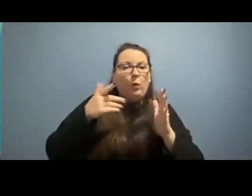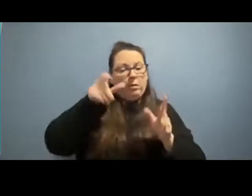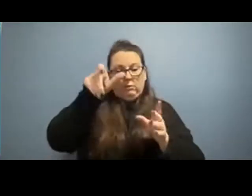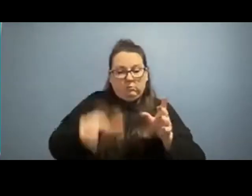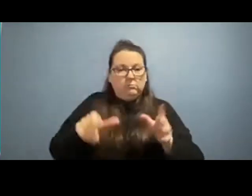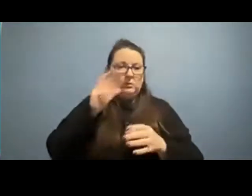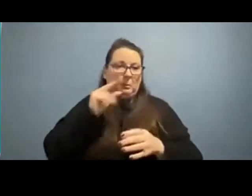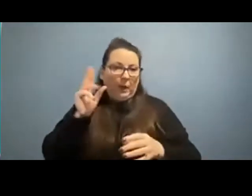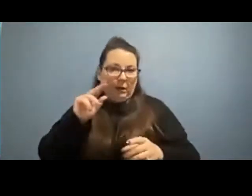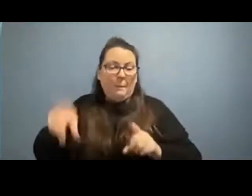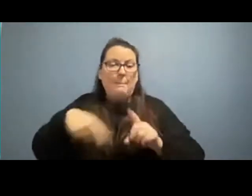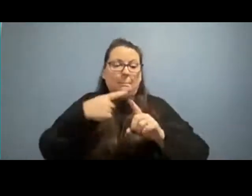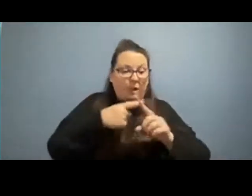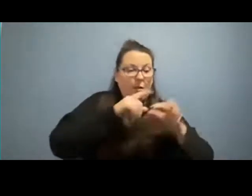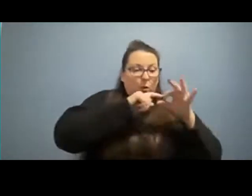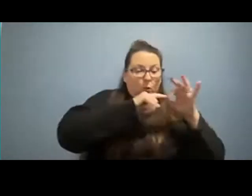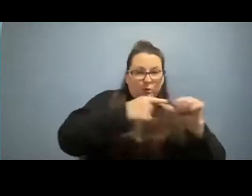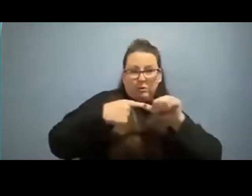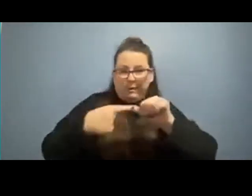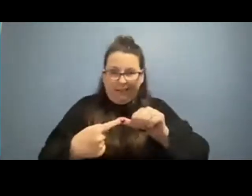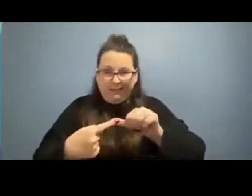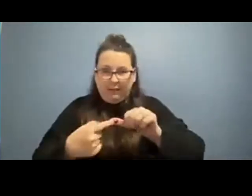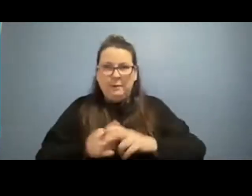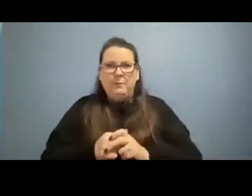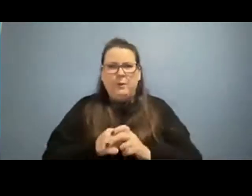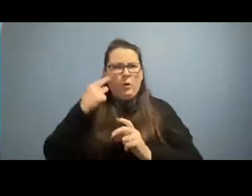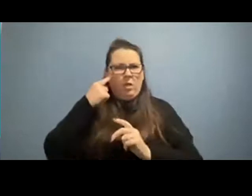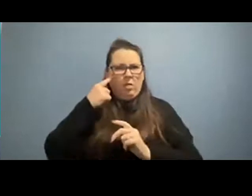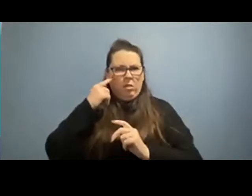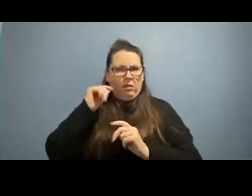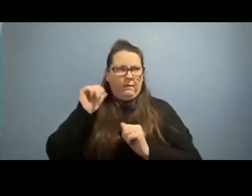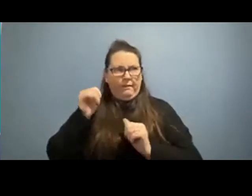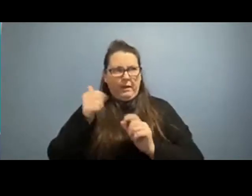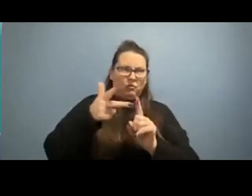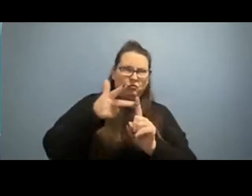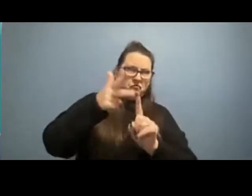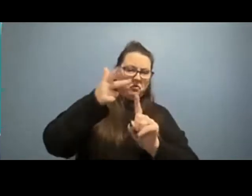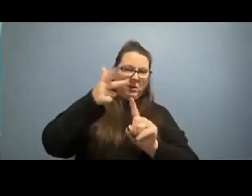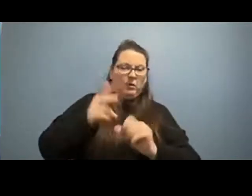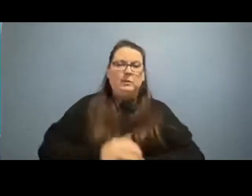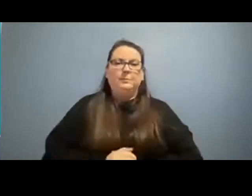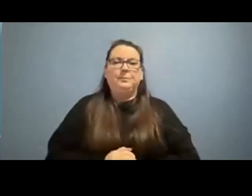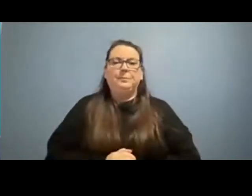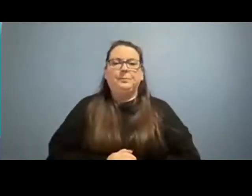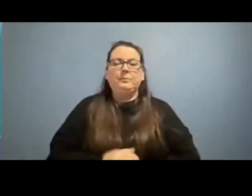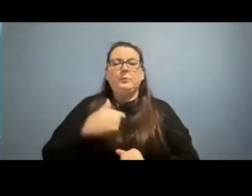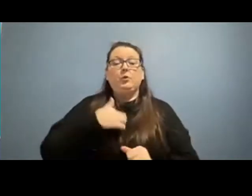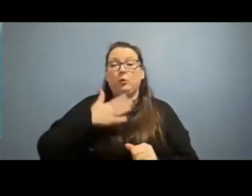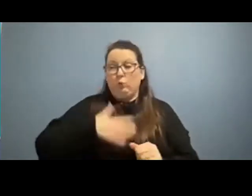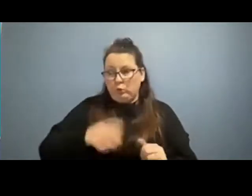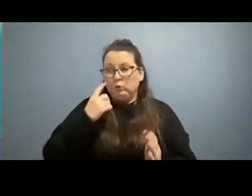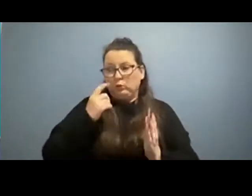question and answer session. We expect tonight to be concluded by 8 p.m. So I'd like to acknowledge our guest speakers